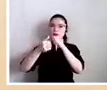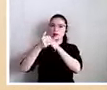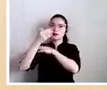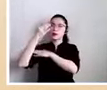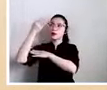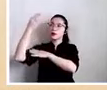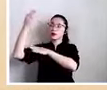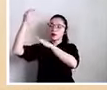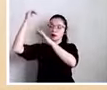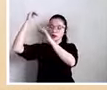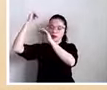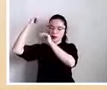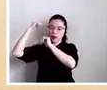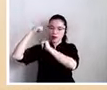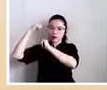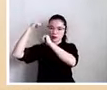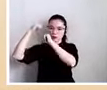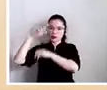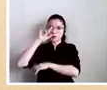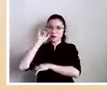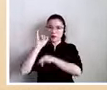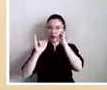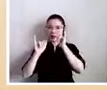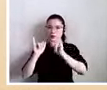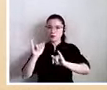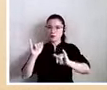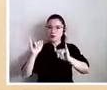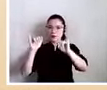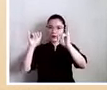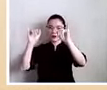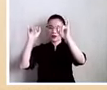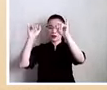remember His covenant.